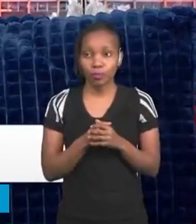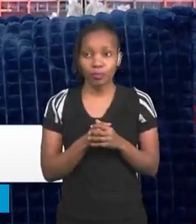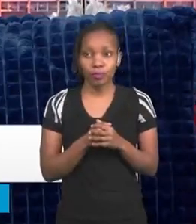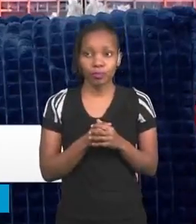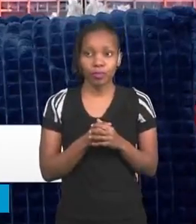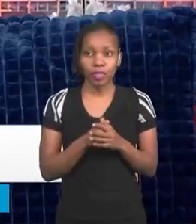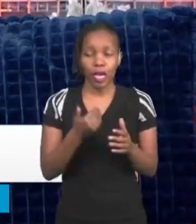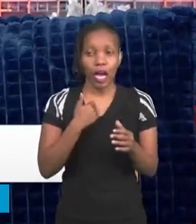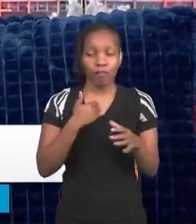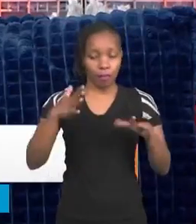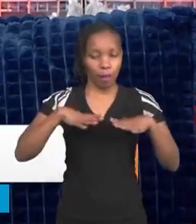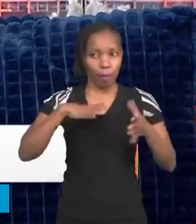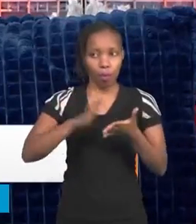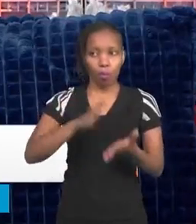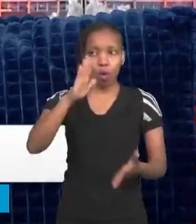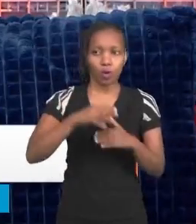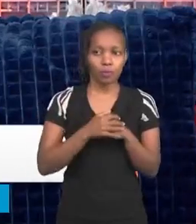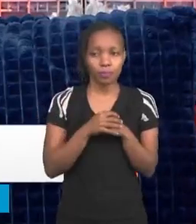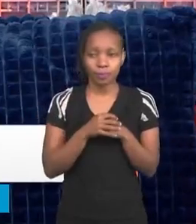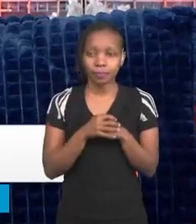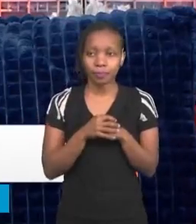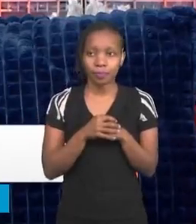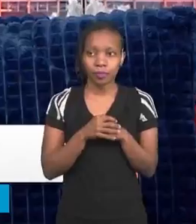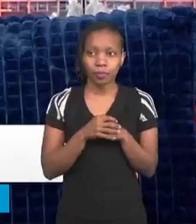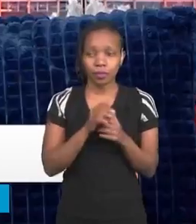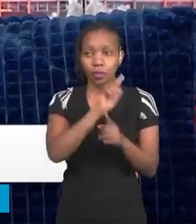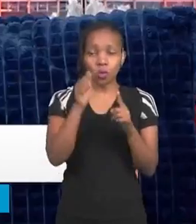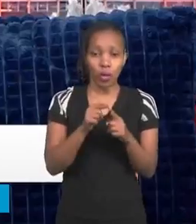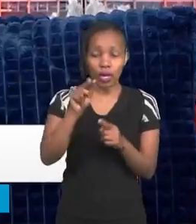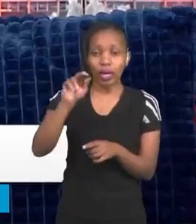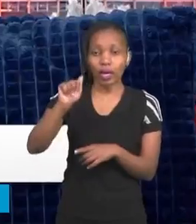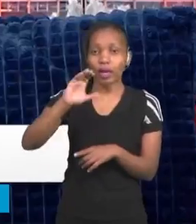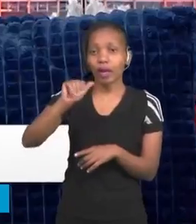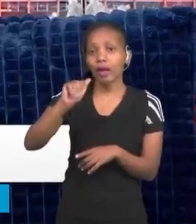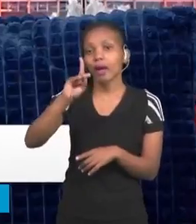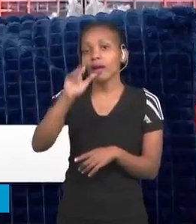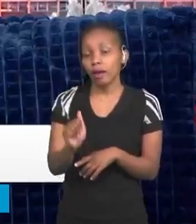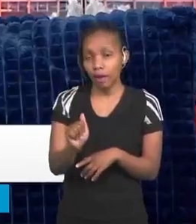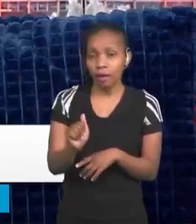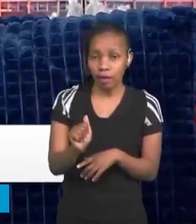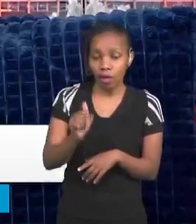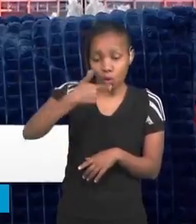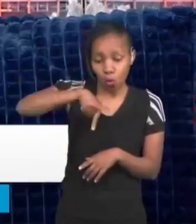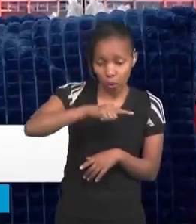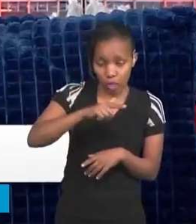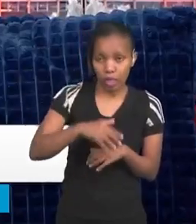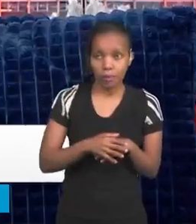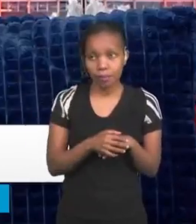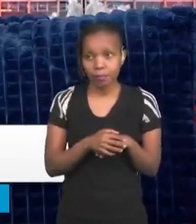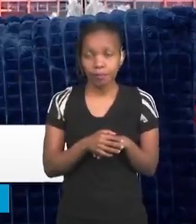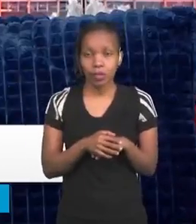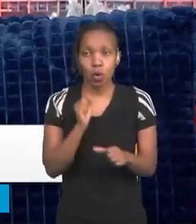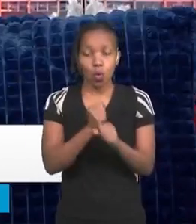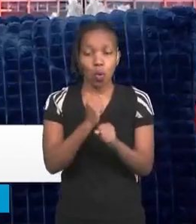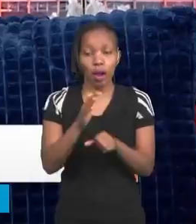are a lot more people. And so you find that when we come in as an ACADA, it means that we, part of our